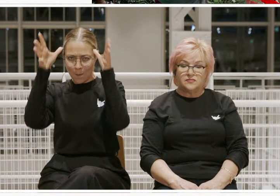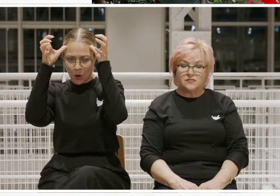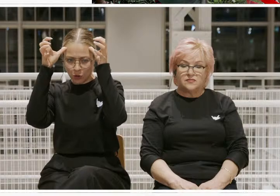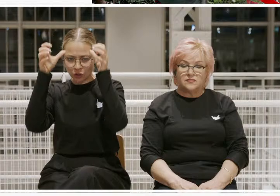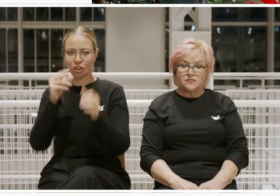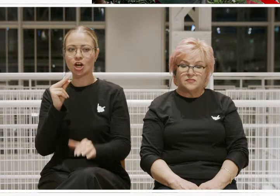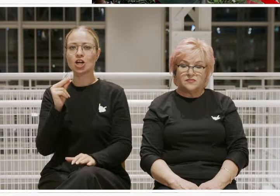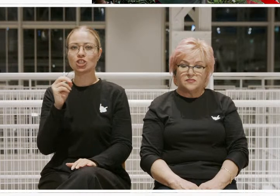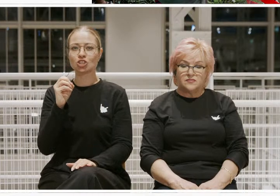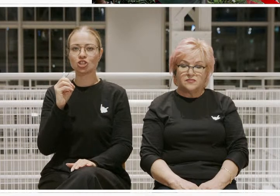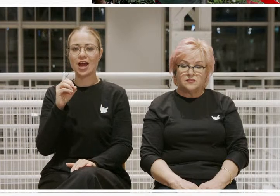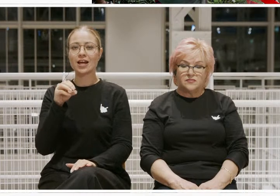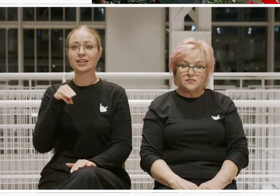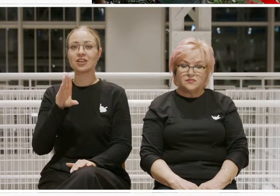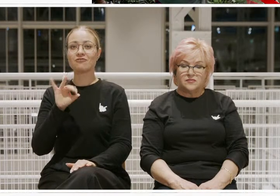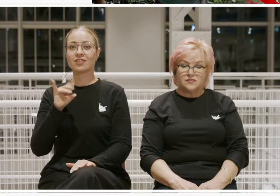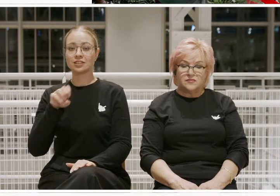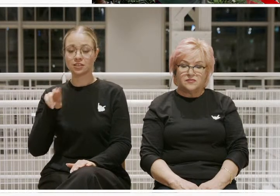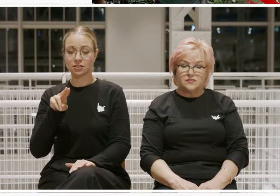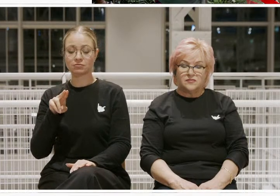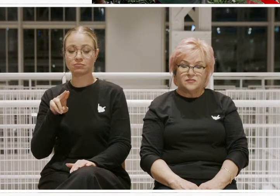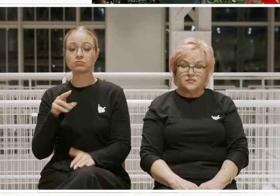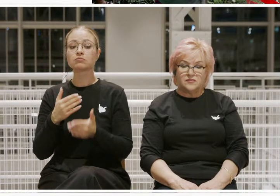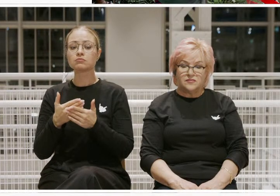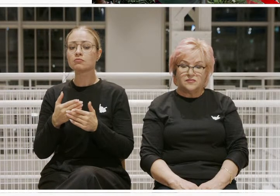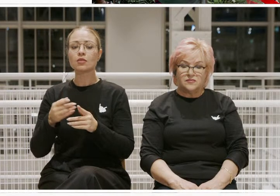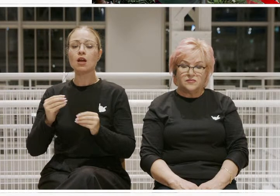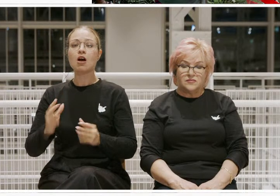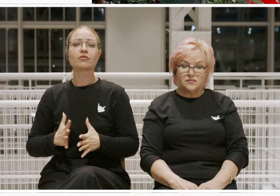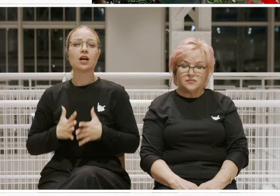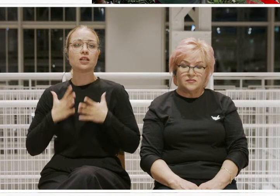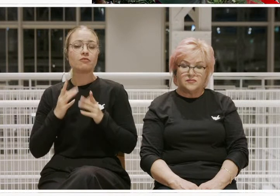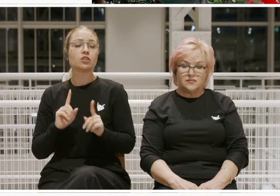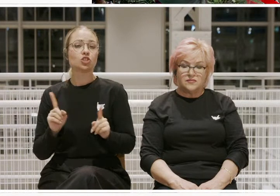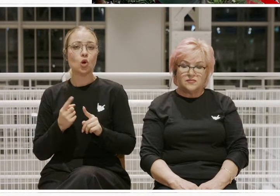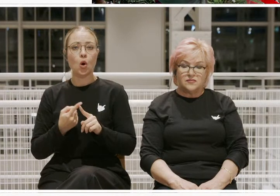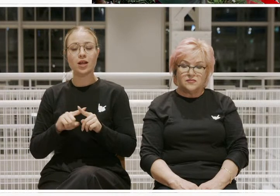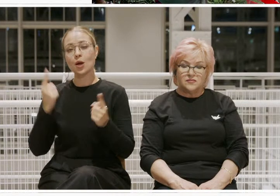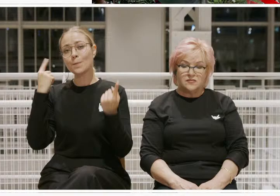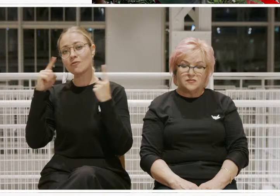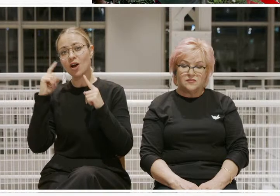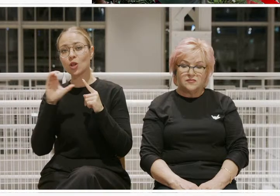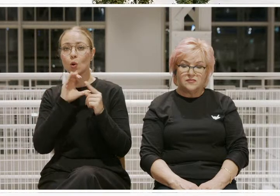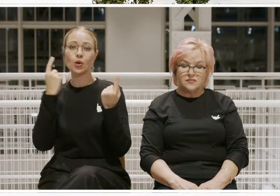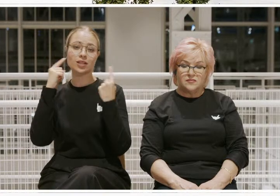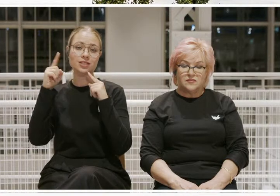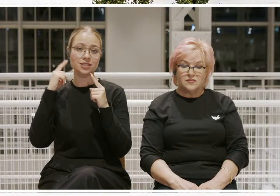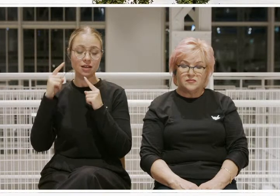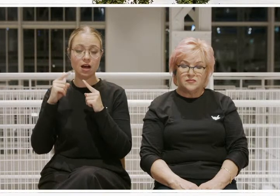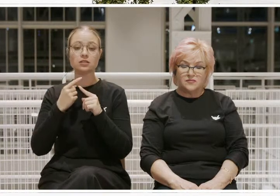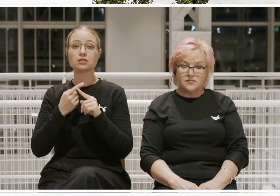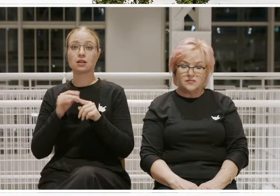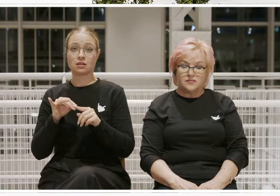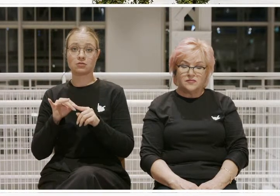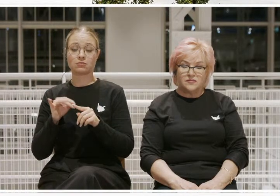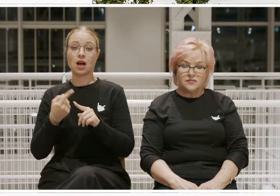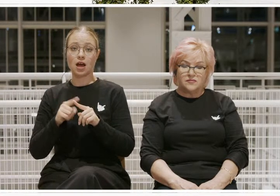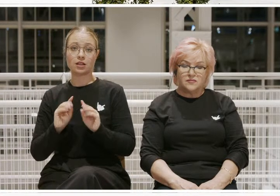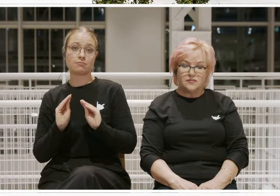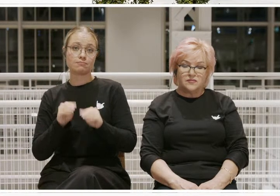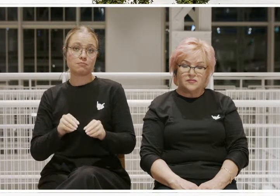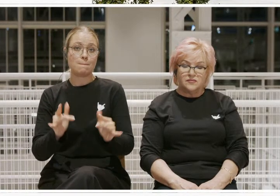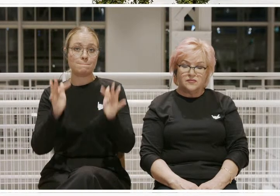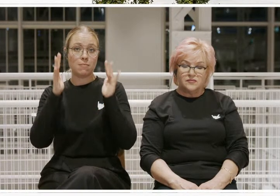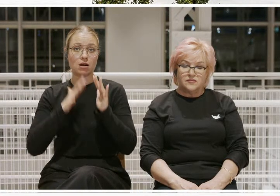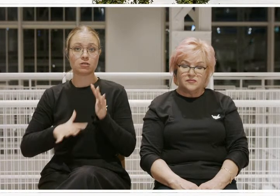fairy tales and mythology, and it was installed in Maçka Sanat Park. So the third permanent